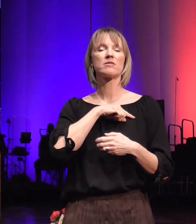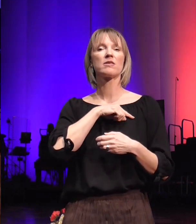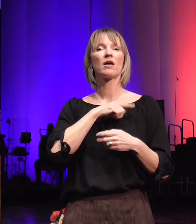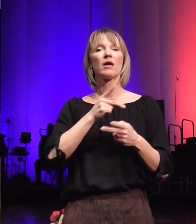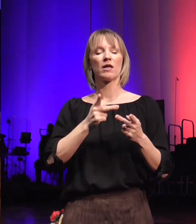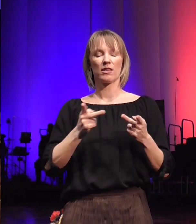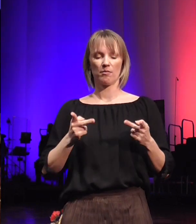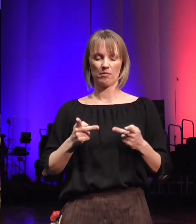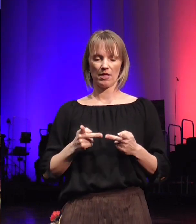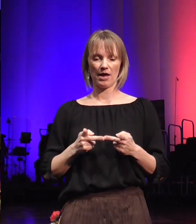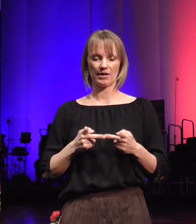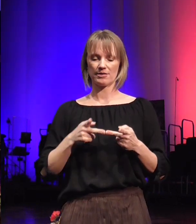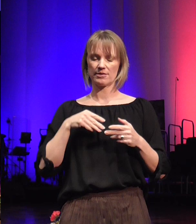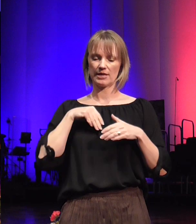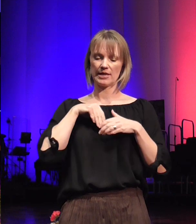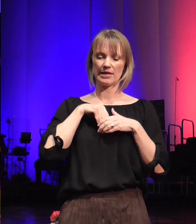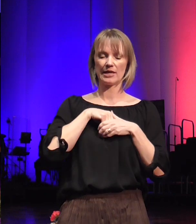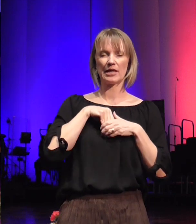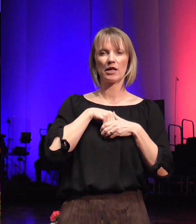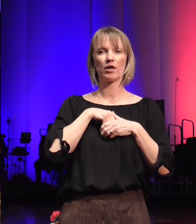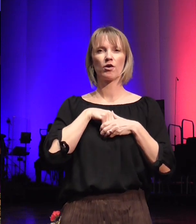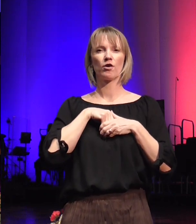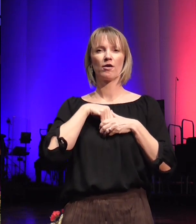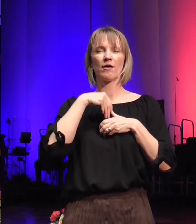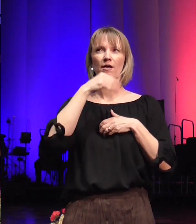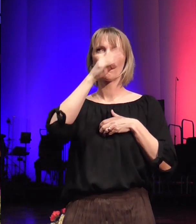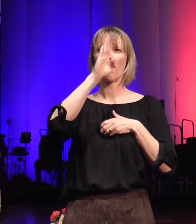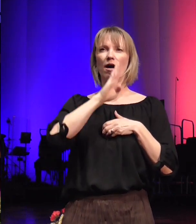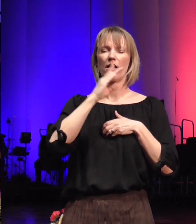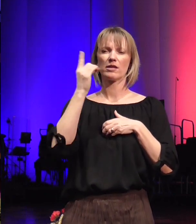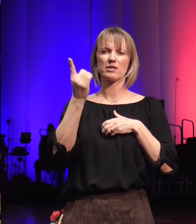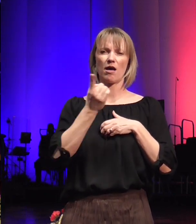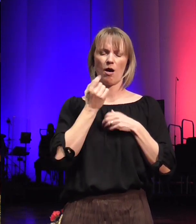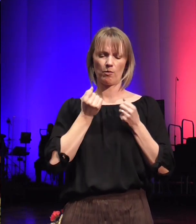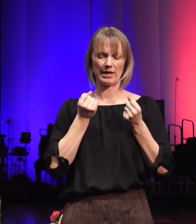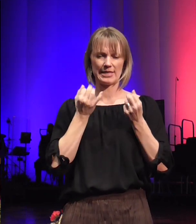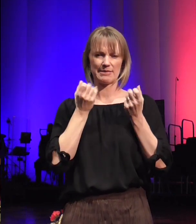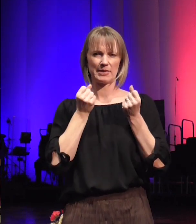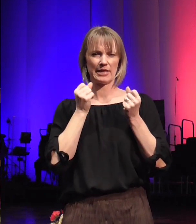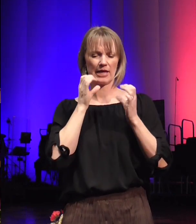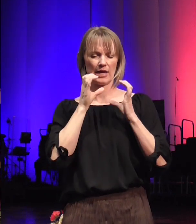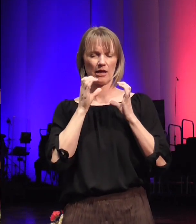where the innermost God is always speaking to us.